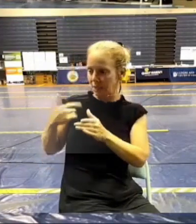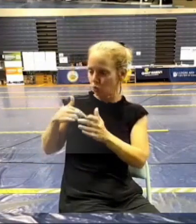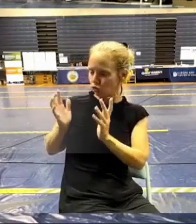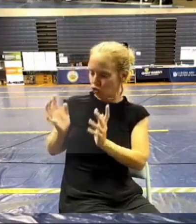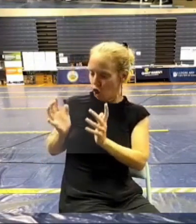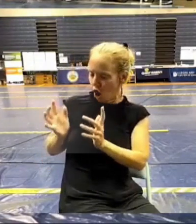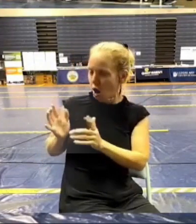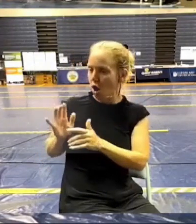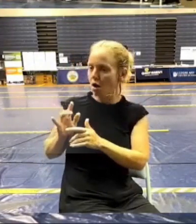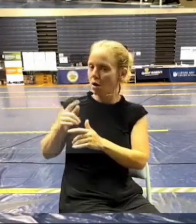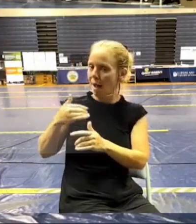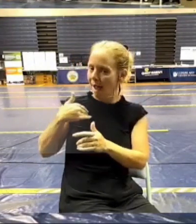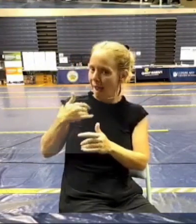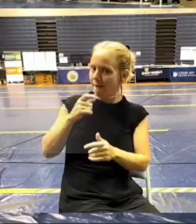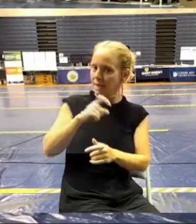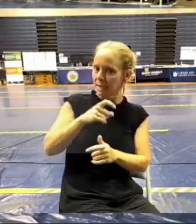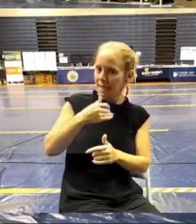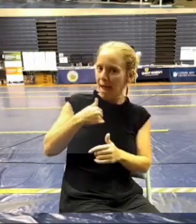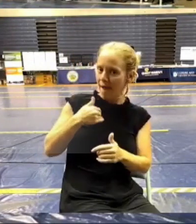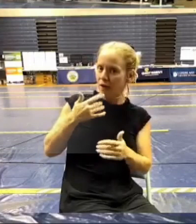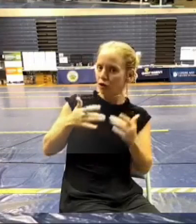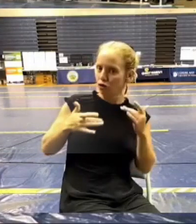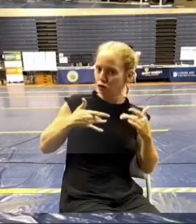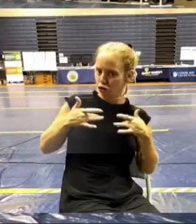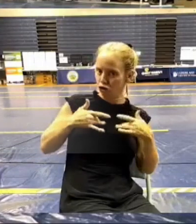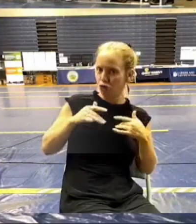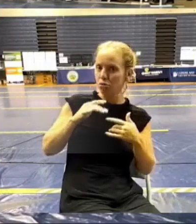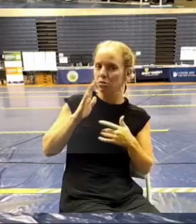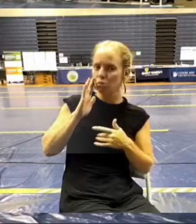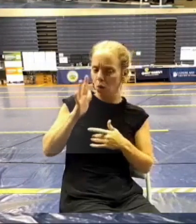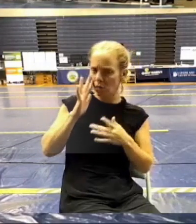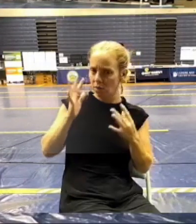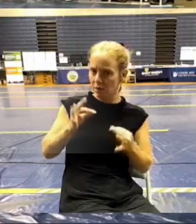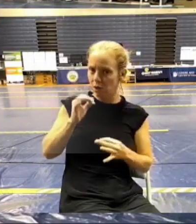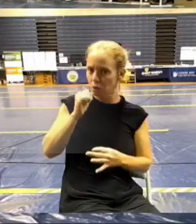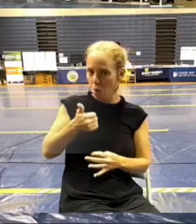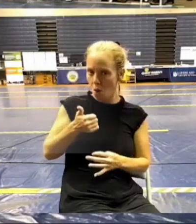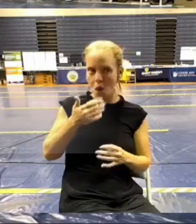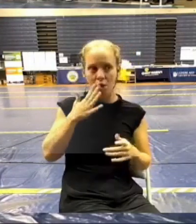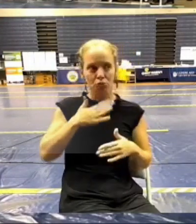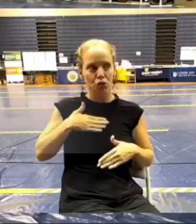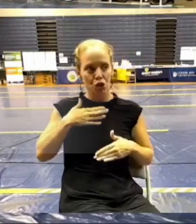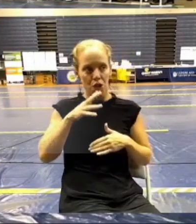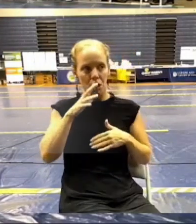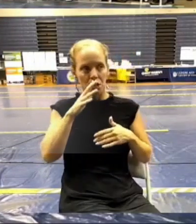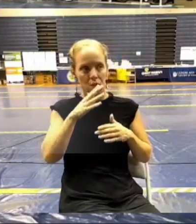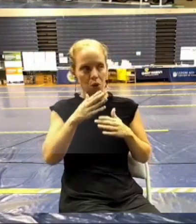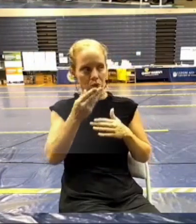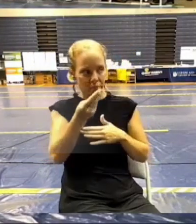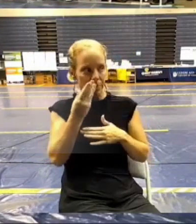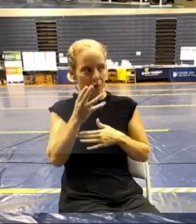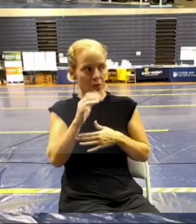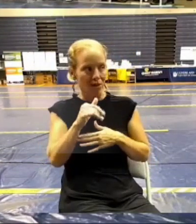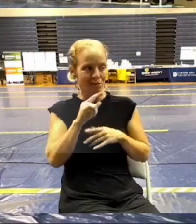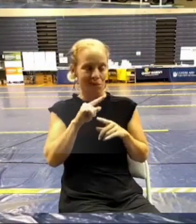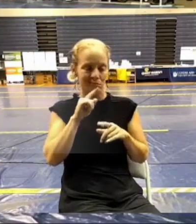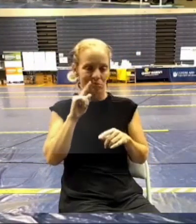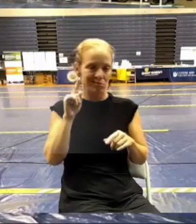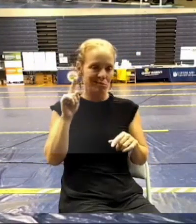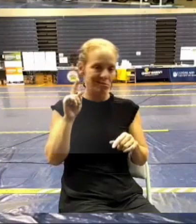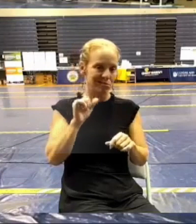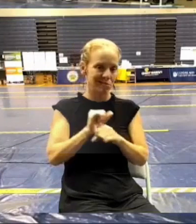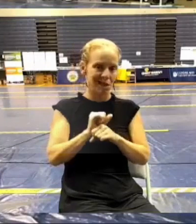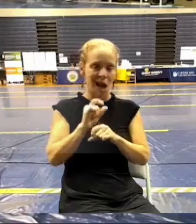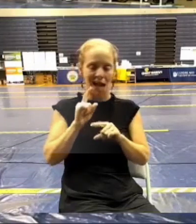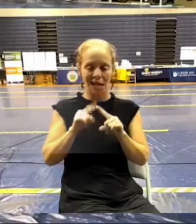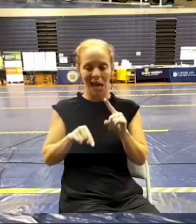we're addressing people's needs? I'm definitely gonna go back tomorrow and talk to them, and I appreciate you sharing that. But the reality is the reality, and I